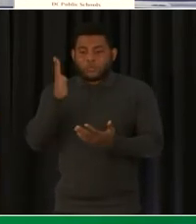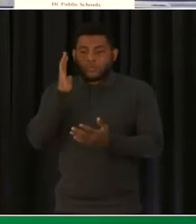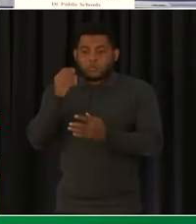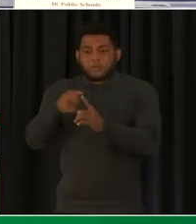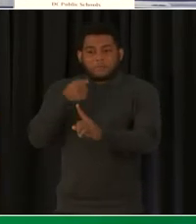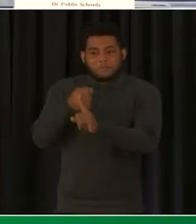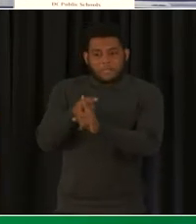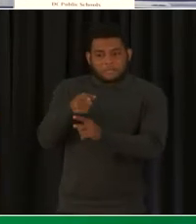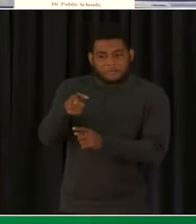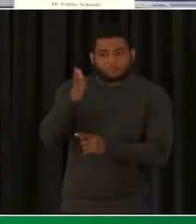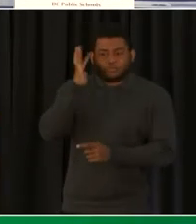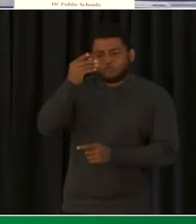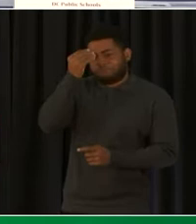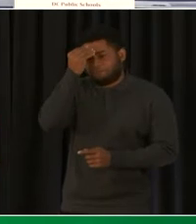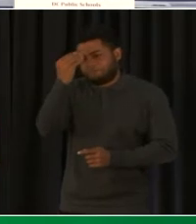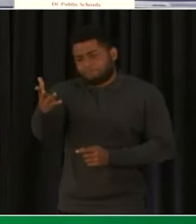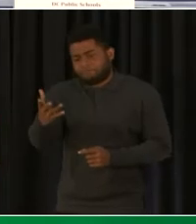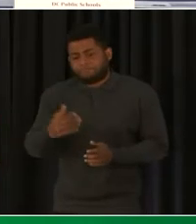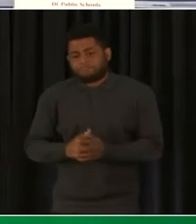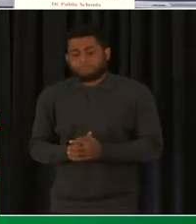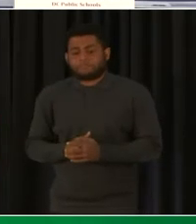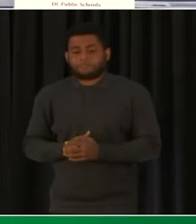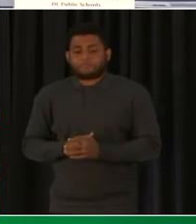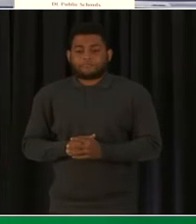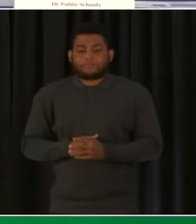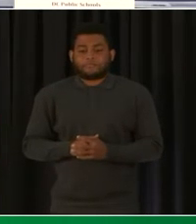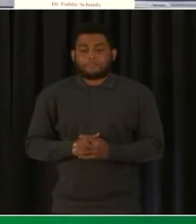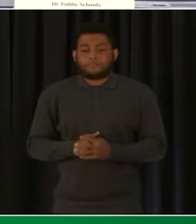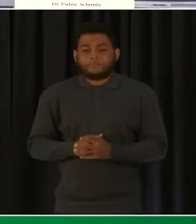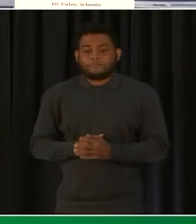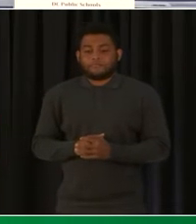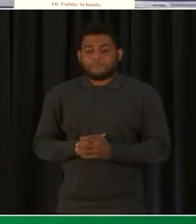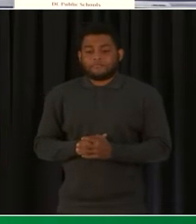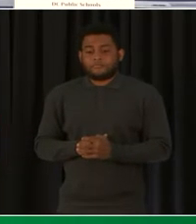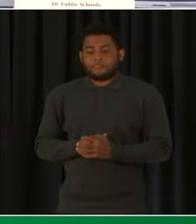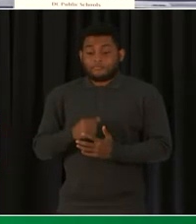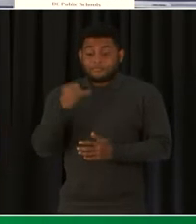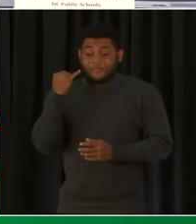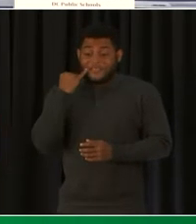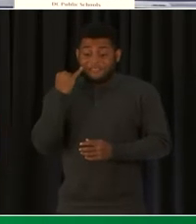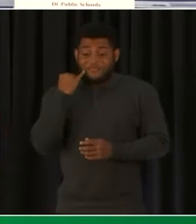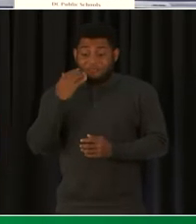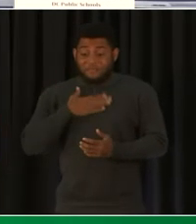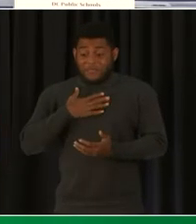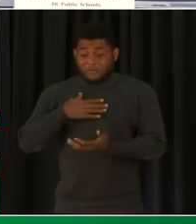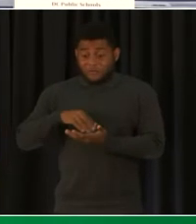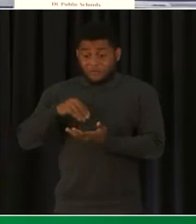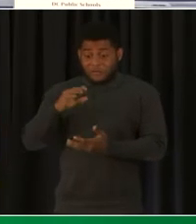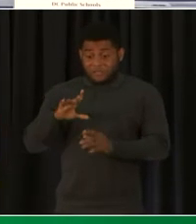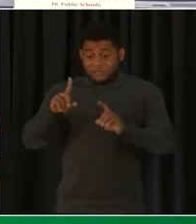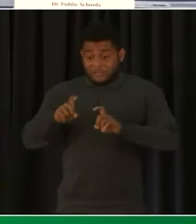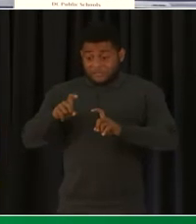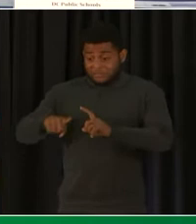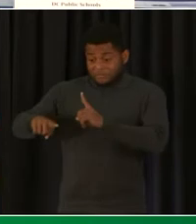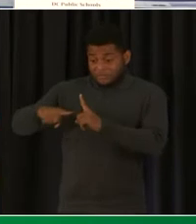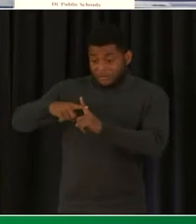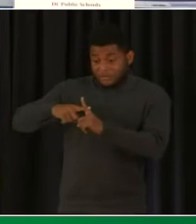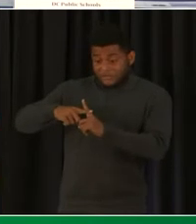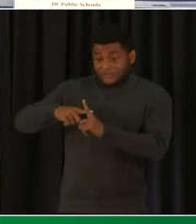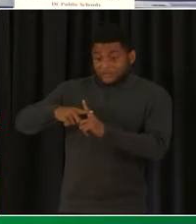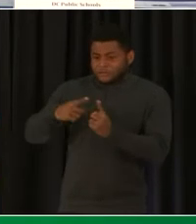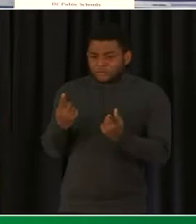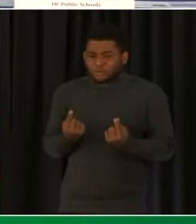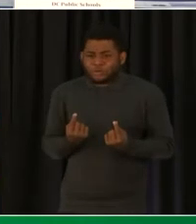Next slide. What should I do if my student's COVID-19 result is positive? This is a really good